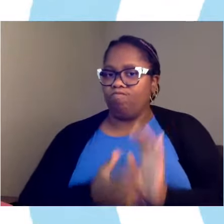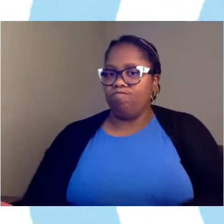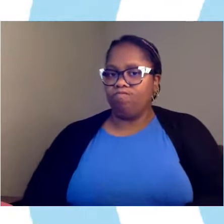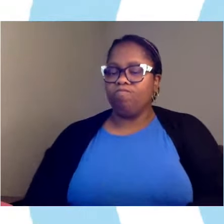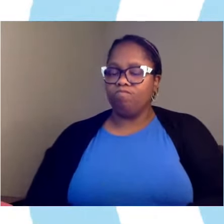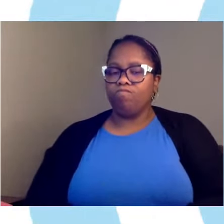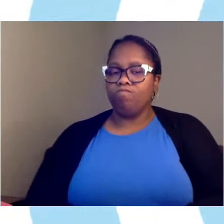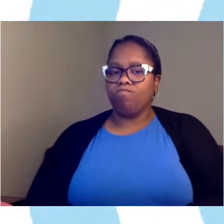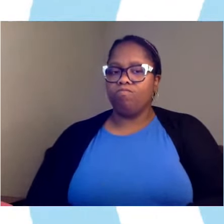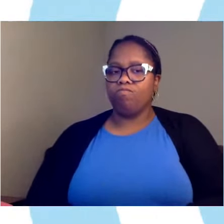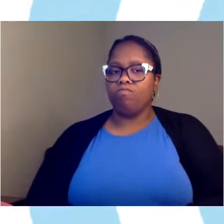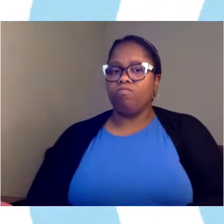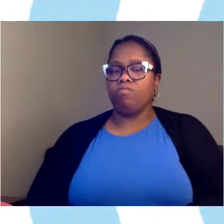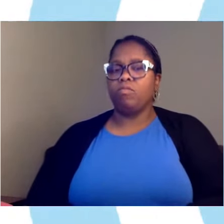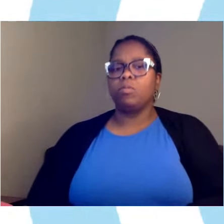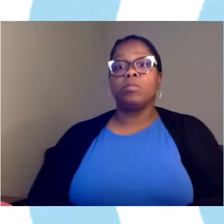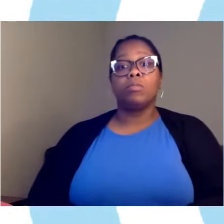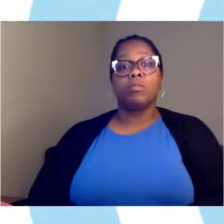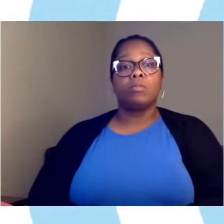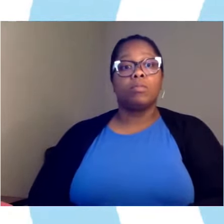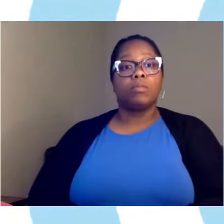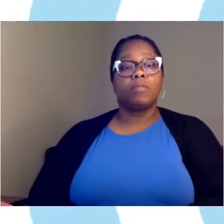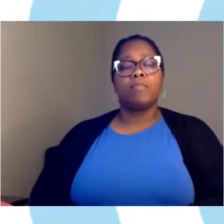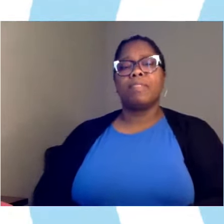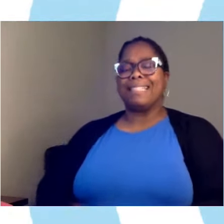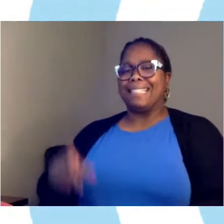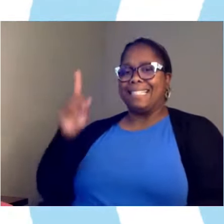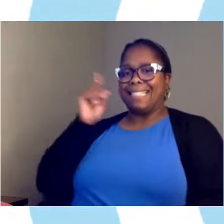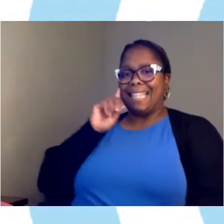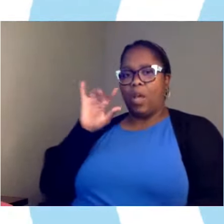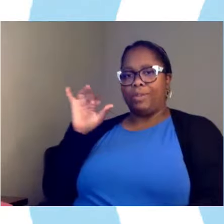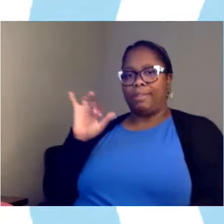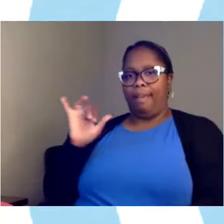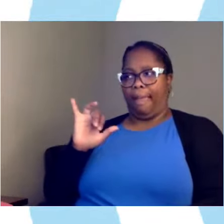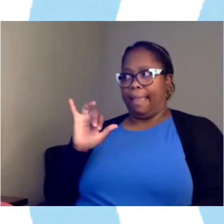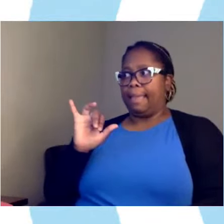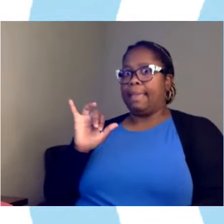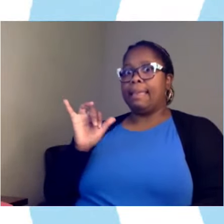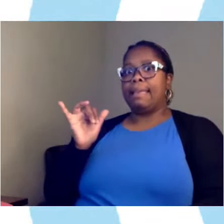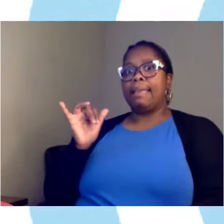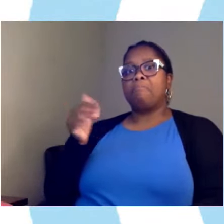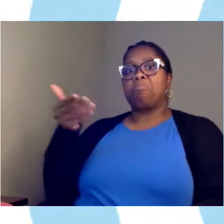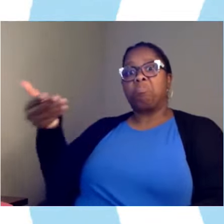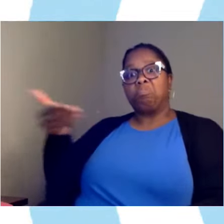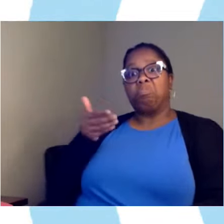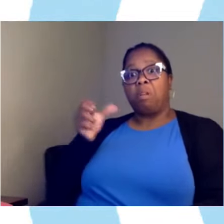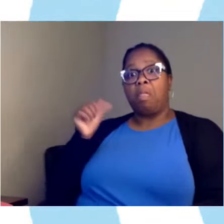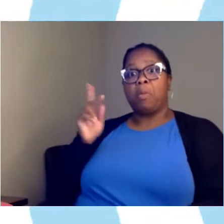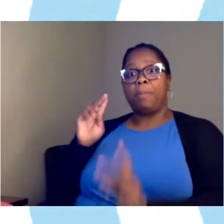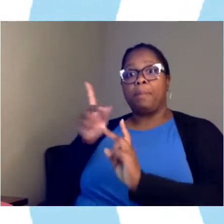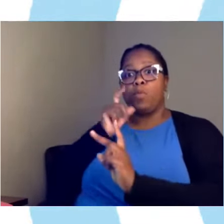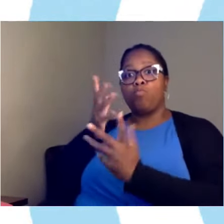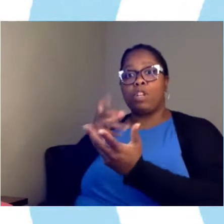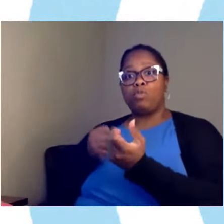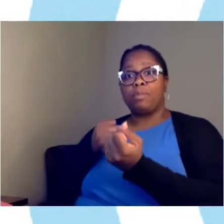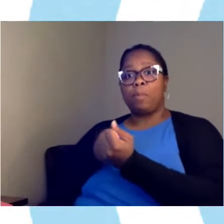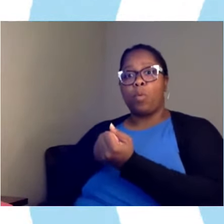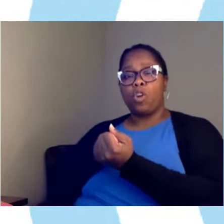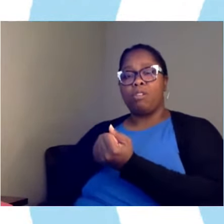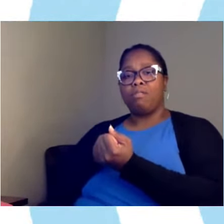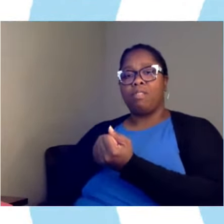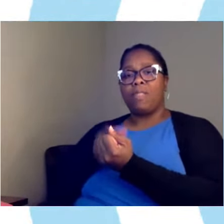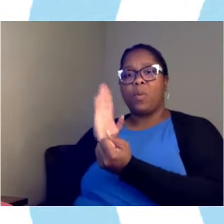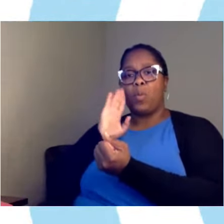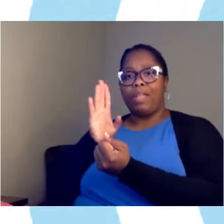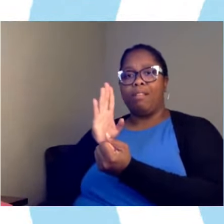And Yeah, it sounds like you I sort of make an invitation to others who might want to support so that it isn't outfunded. That the efforts to